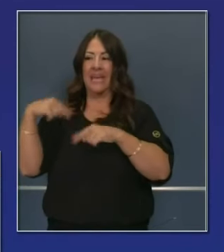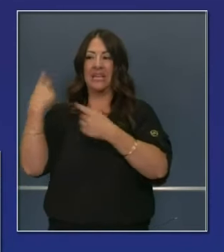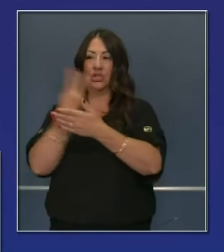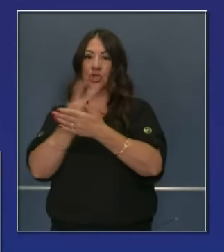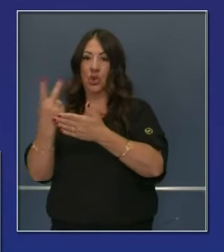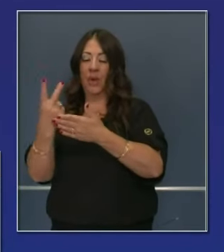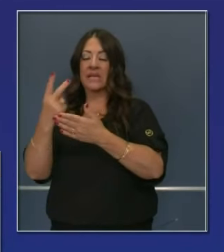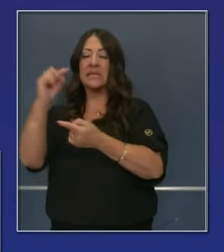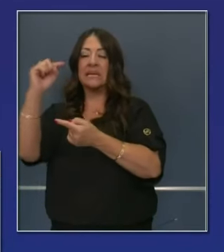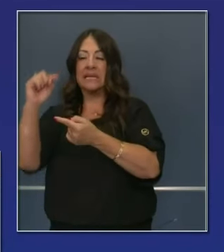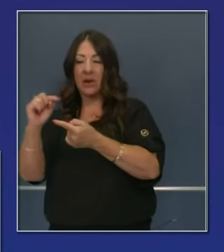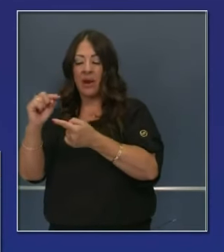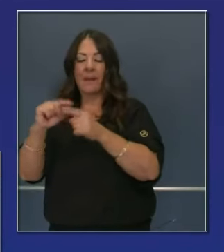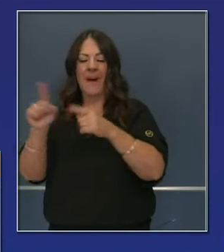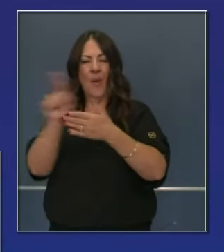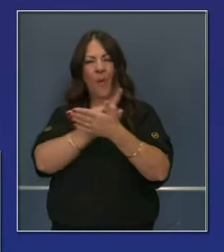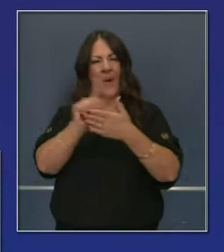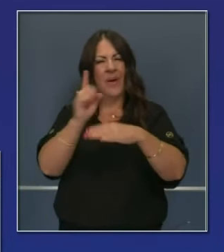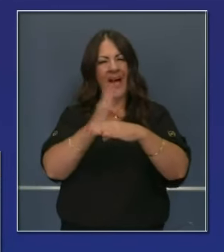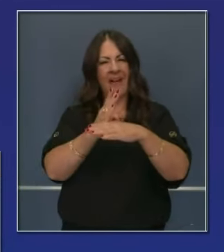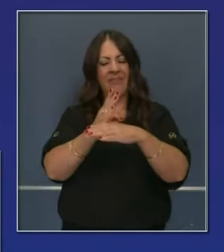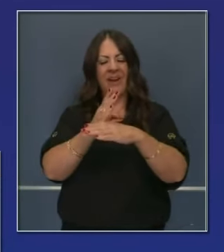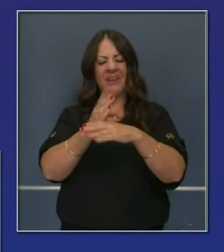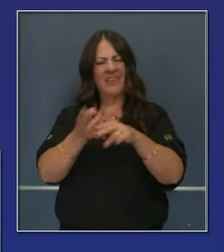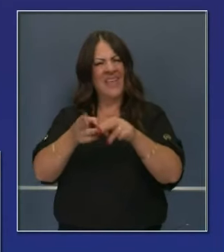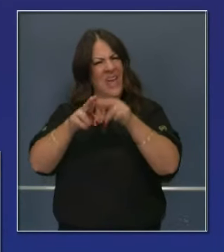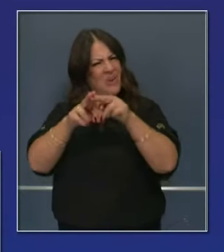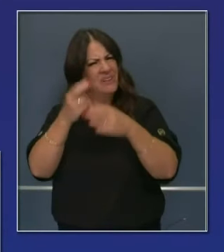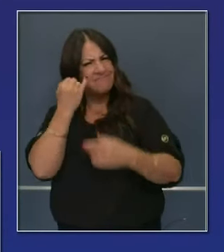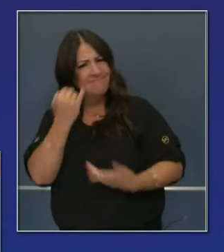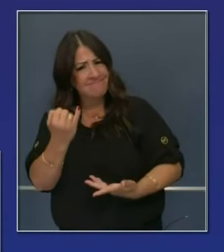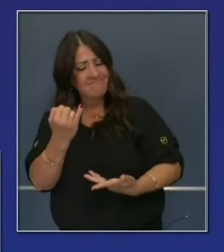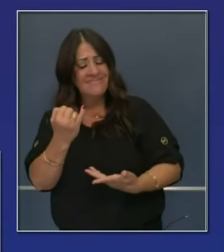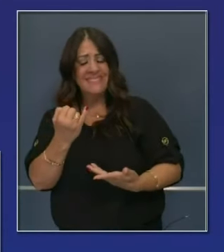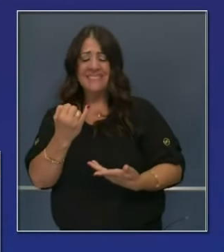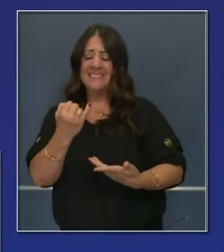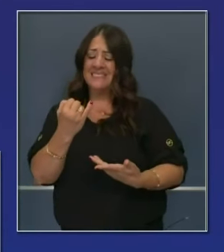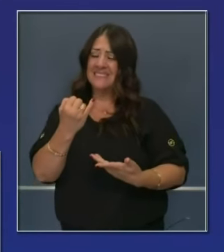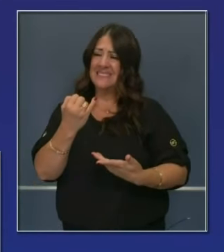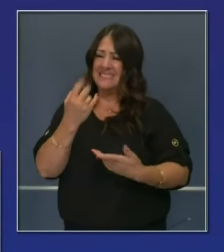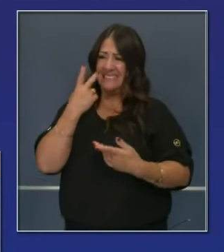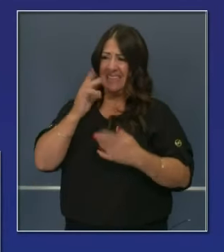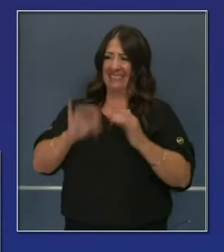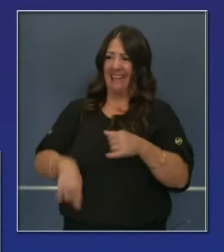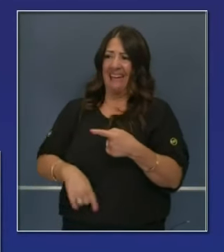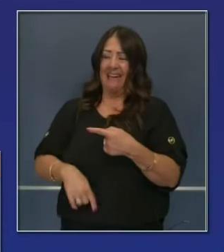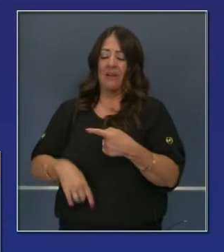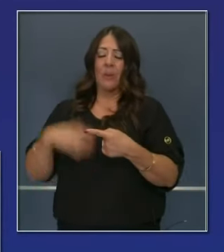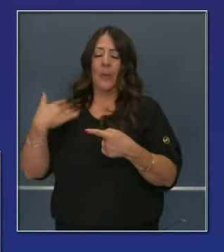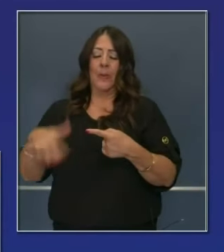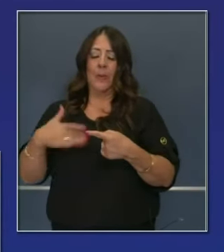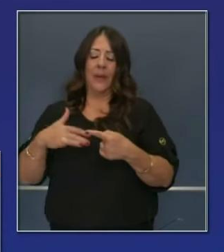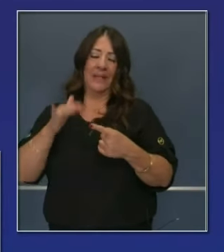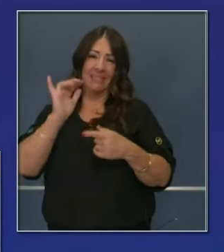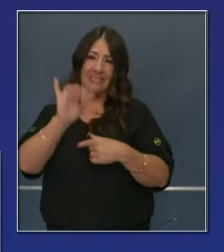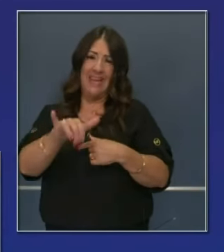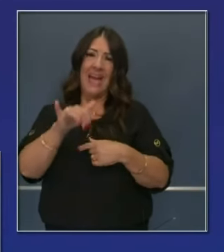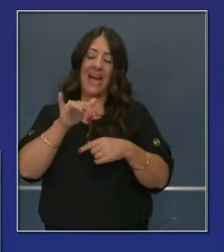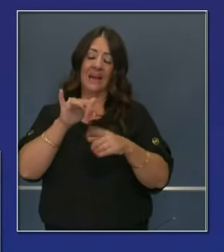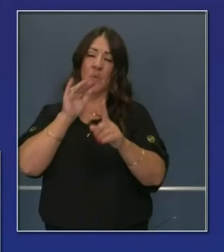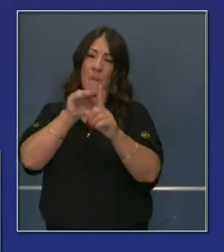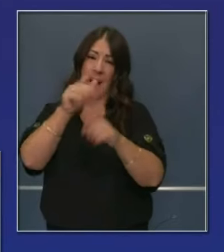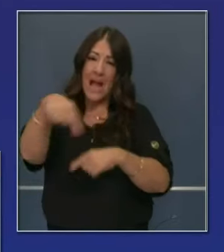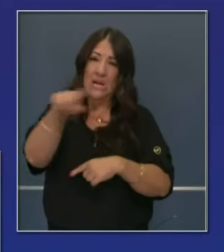14-day period, but boy, what more of a reminder do you need than seeing these numbers begin to plateau? And